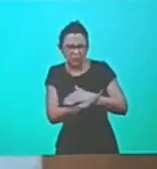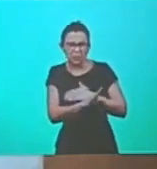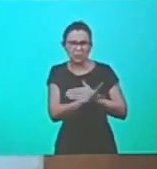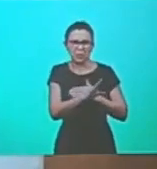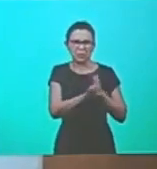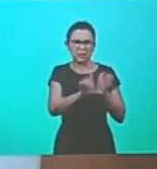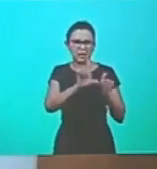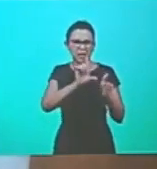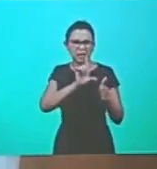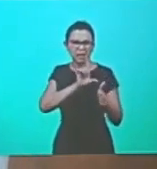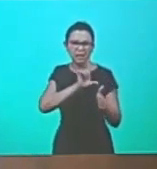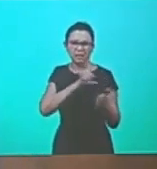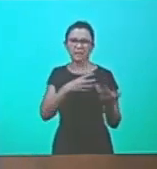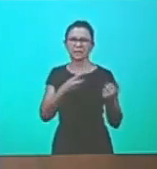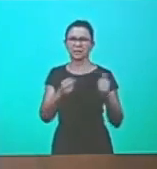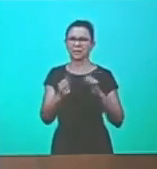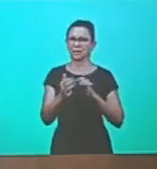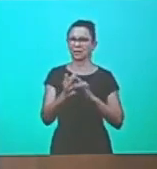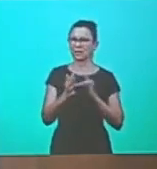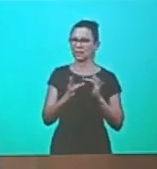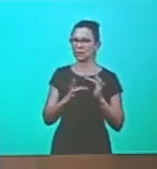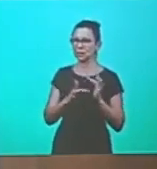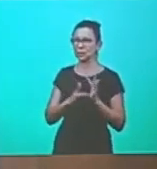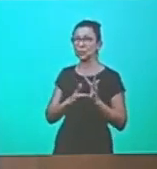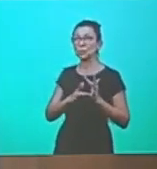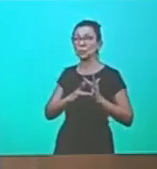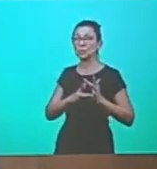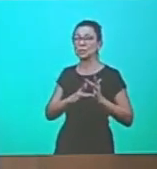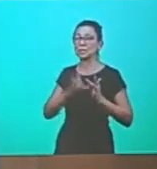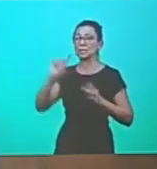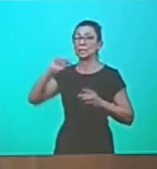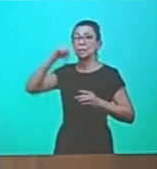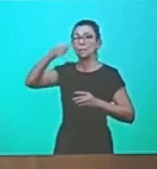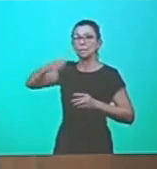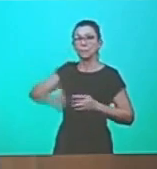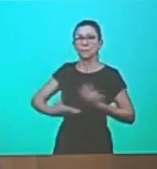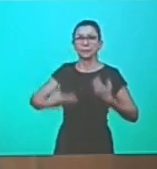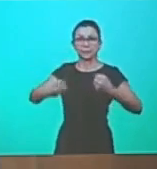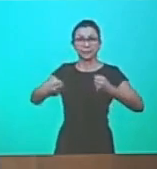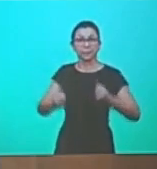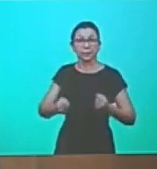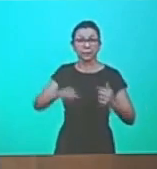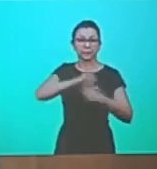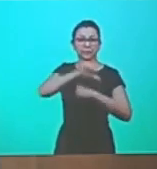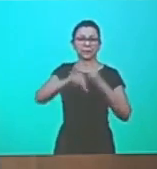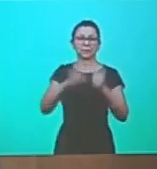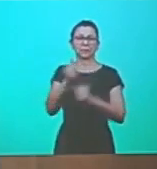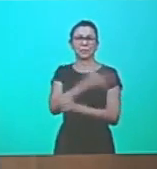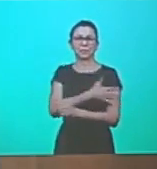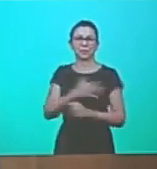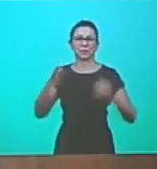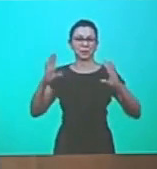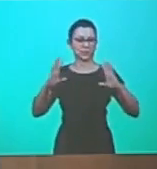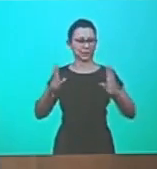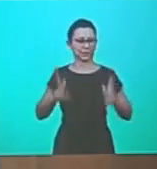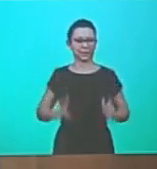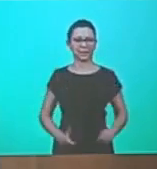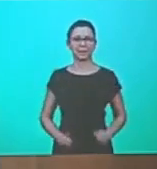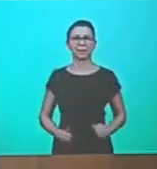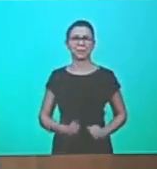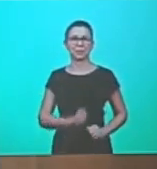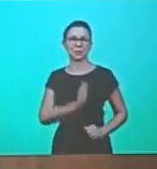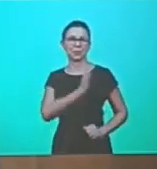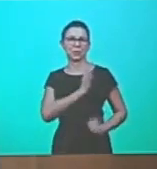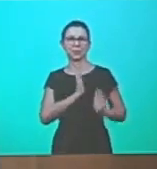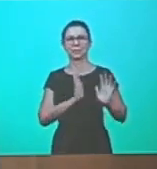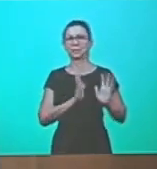we had dirty garments. We had garments that weren't clean. And Jesus is going to come and clean our garments